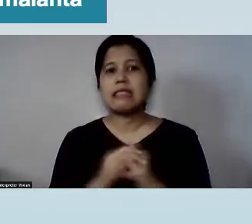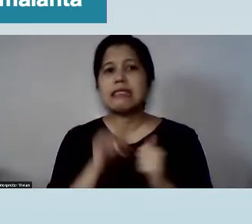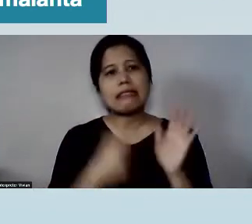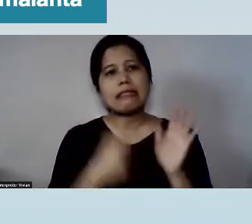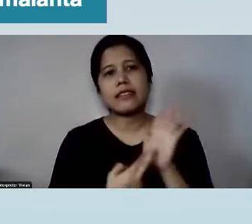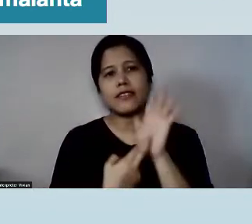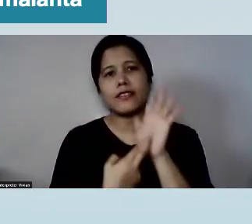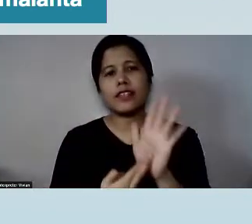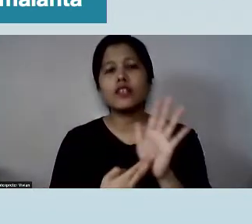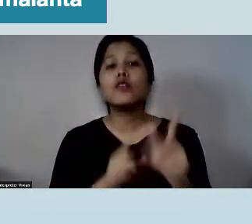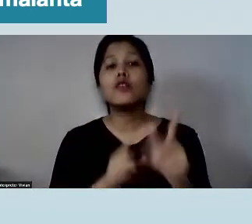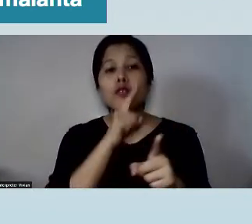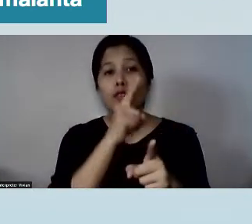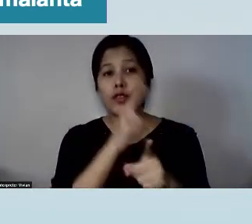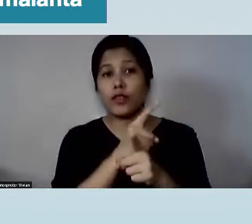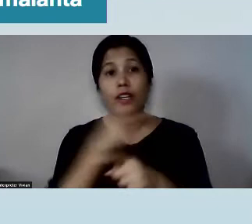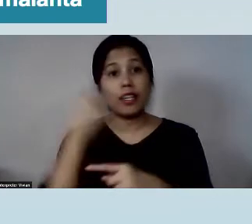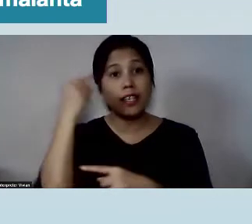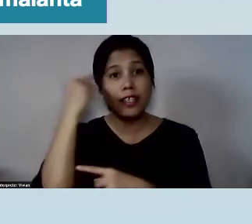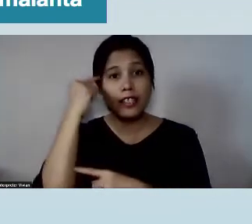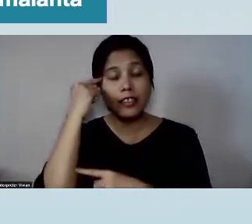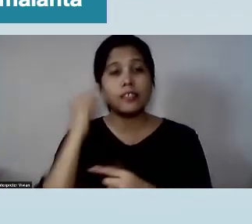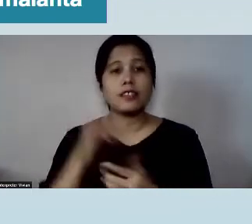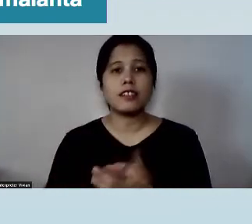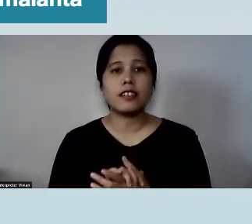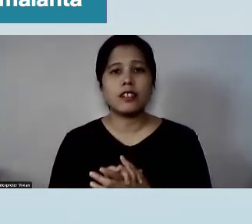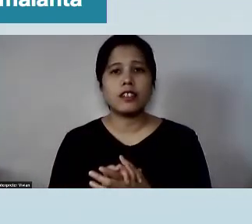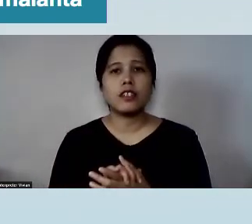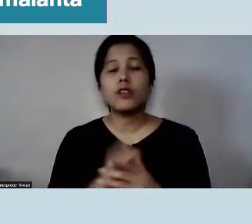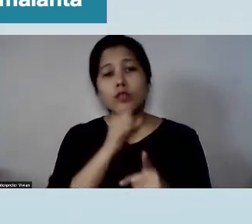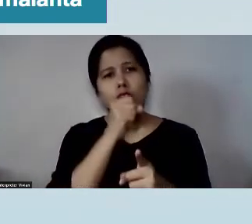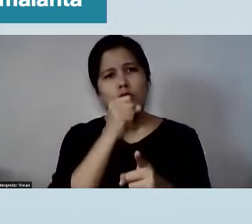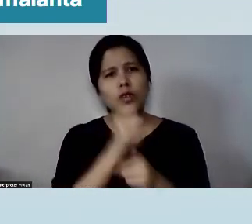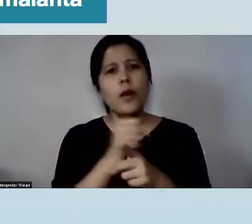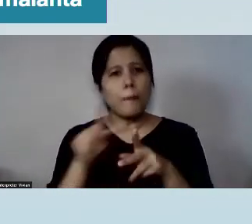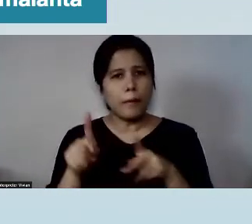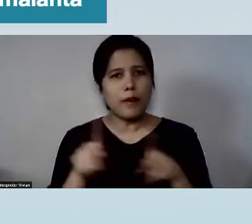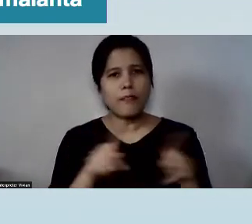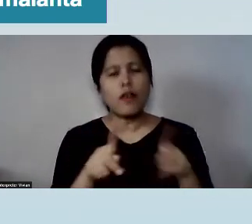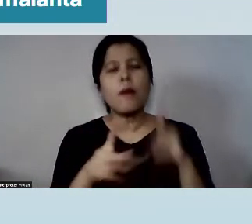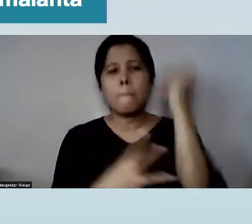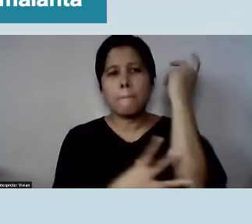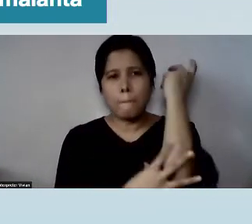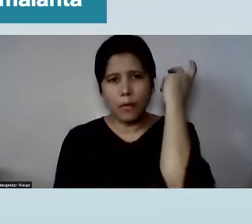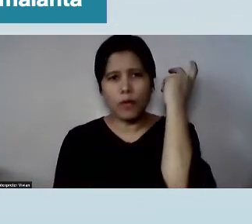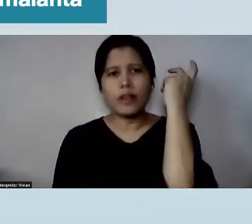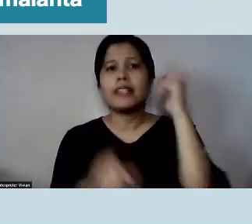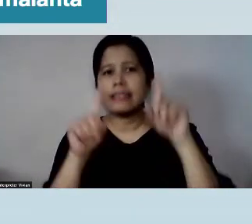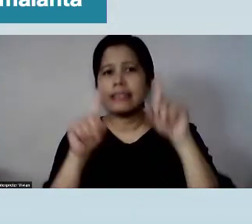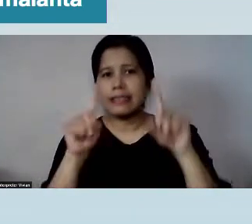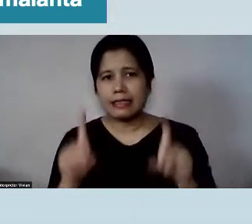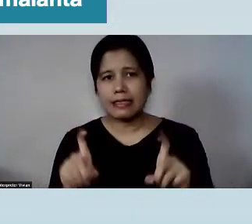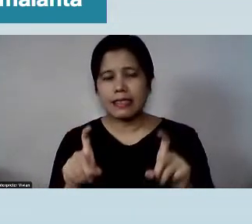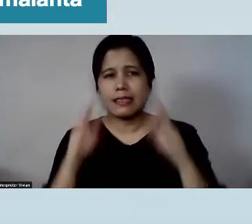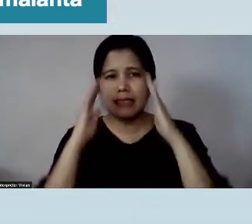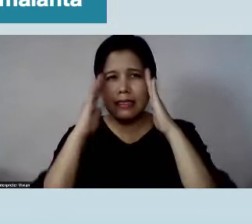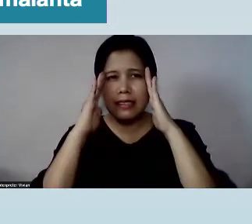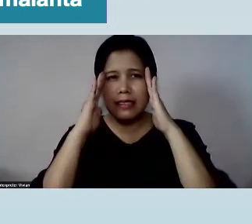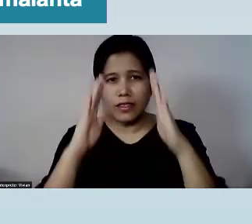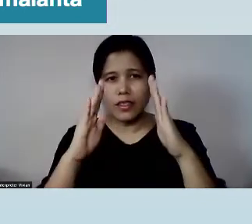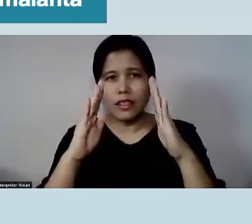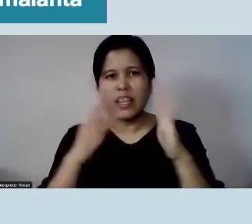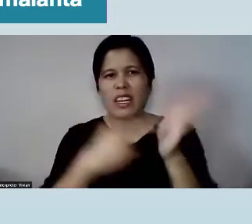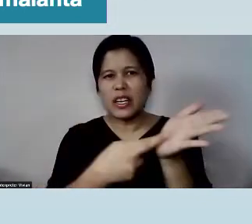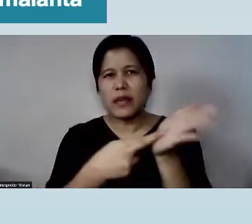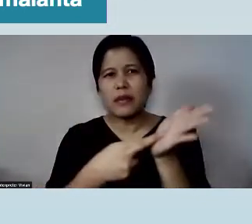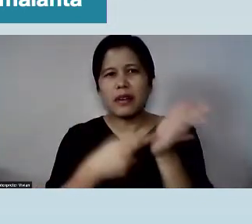any child with ADHD, no matter what type, is sure to perform poorly on tests requiring concentration, sitting